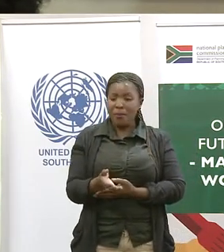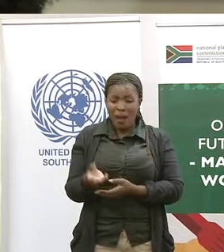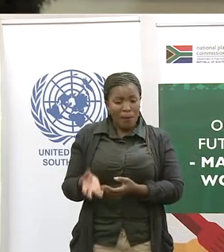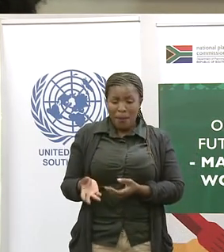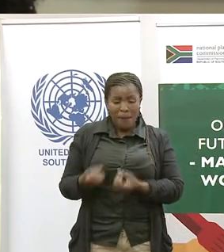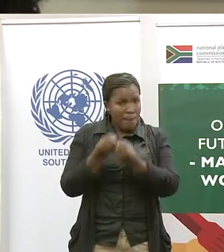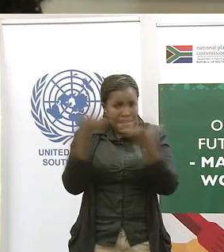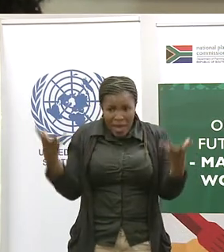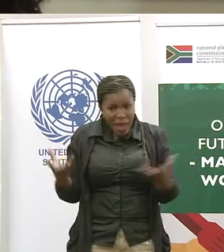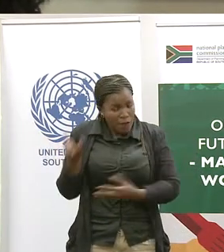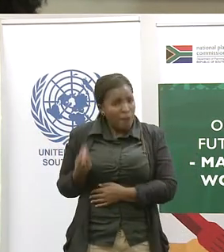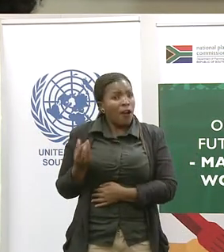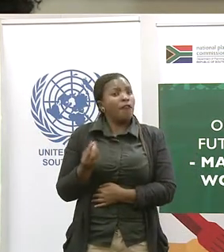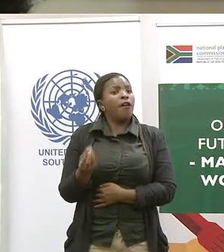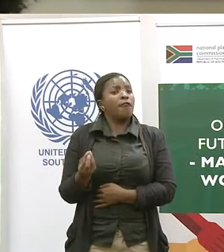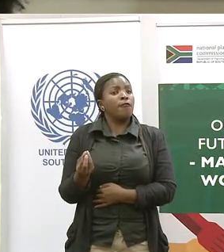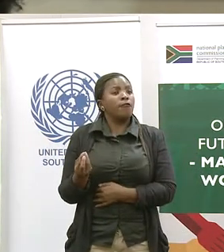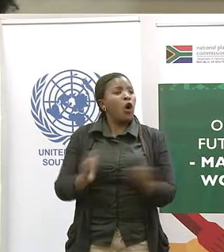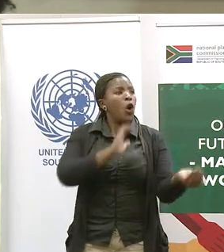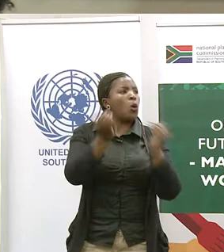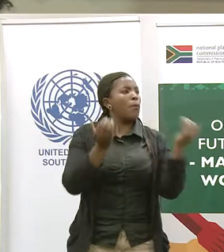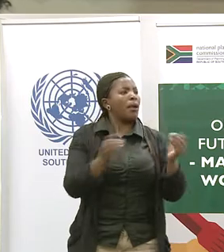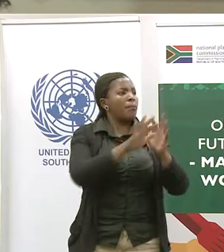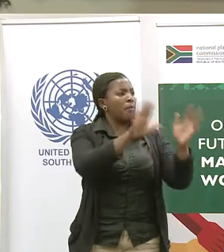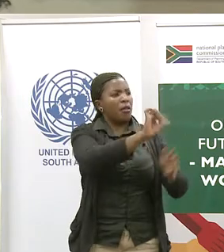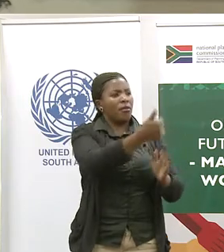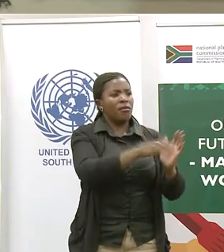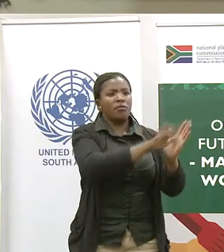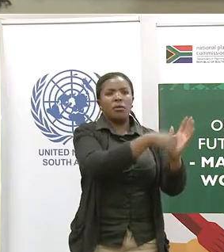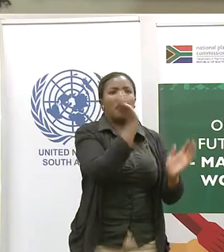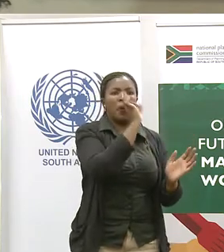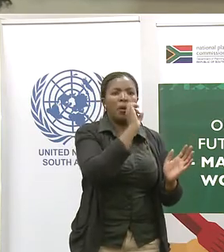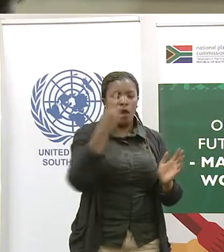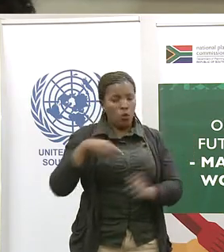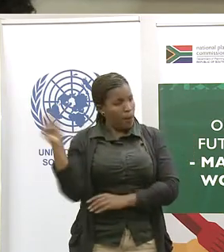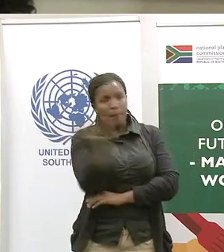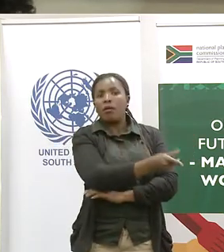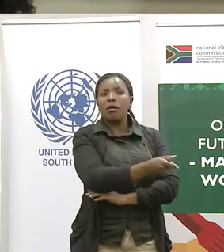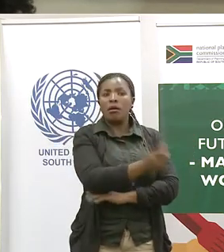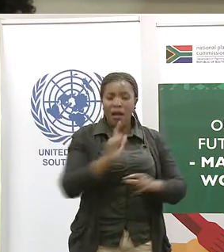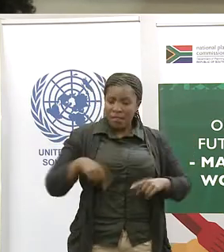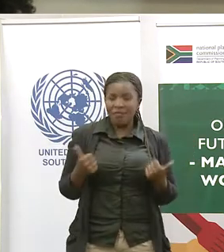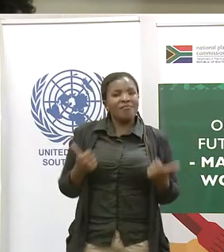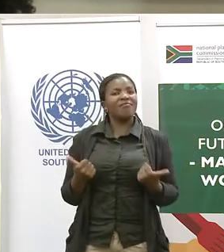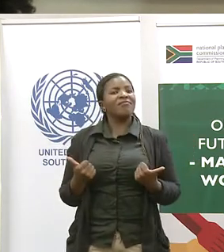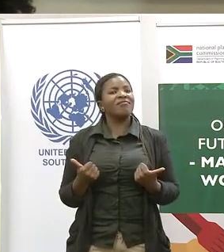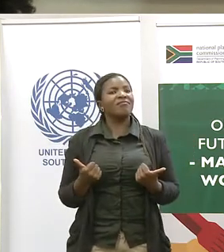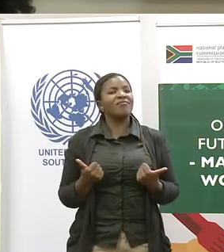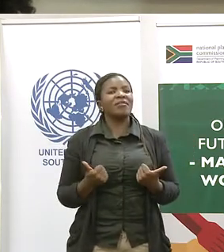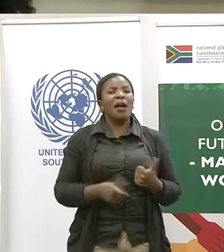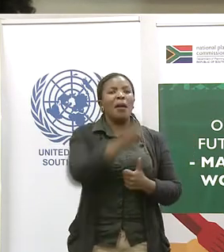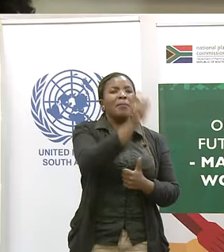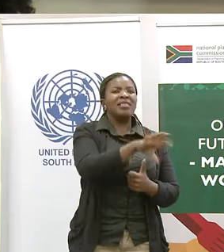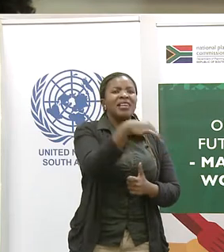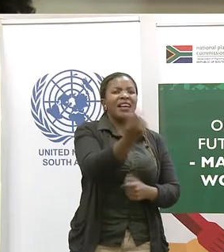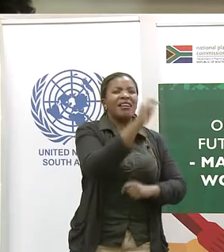who are not blessed with any disability at all, but who live in deep rural areas and